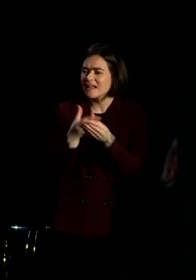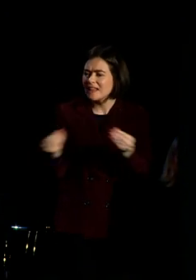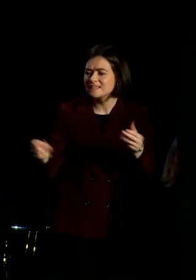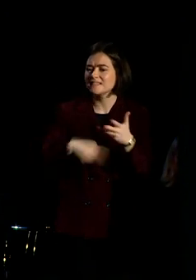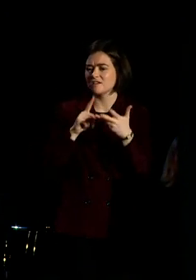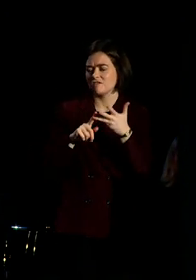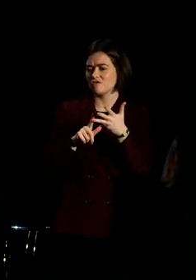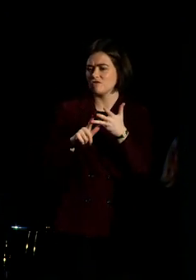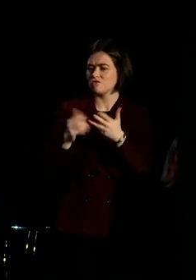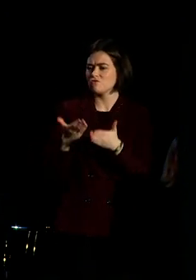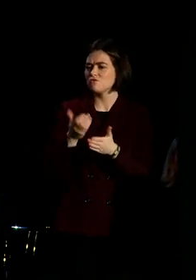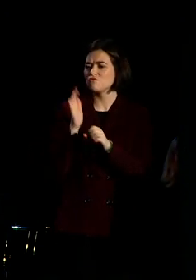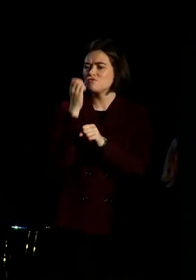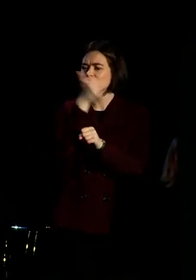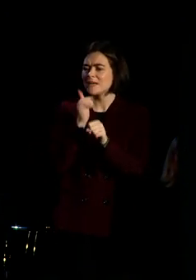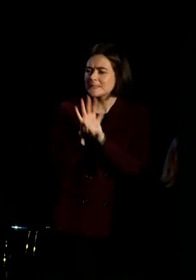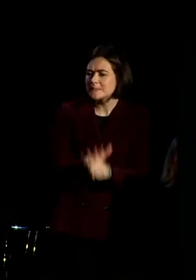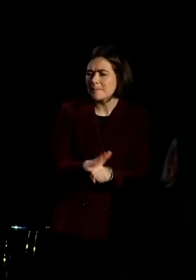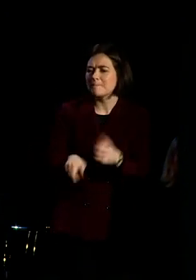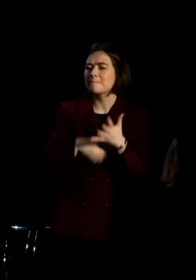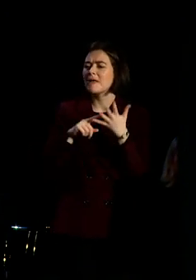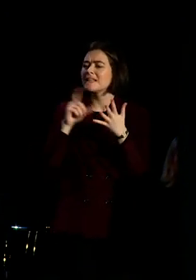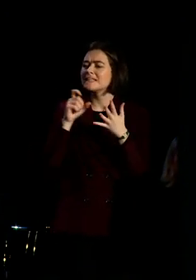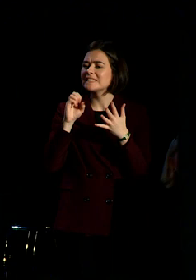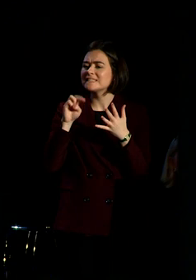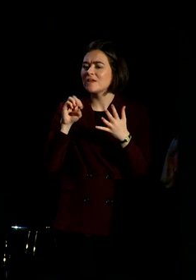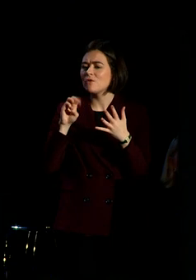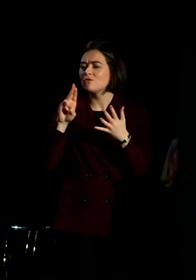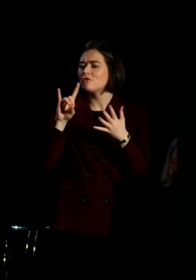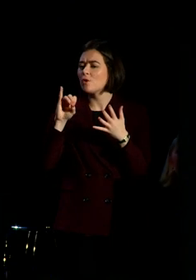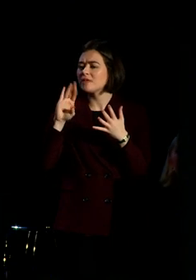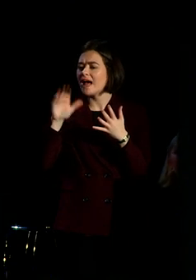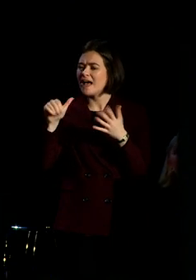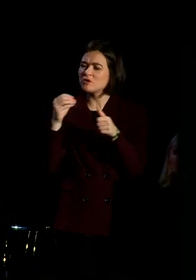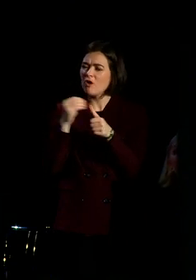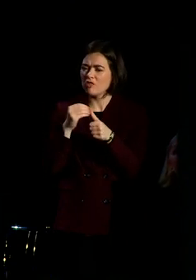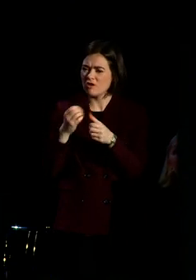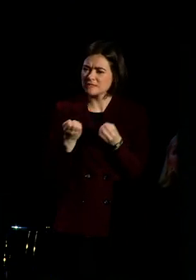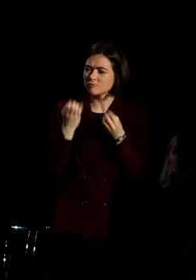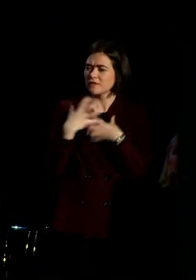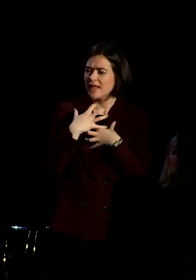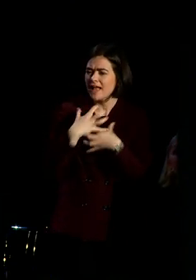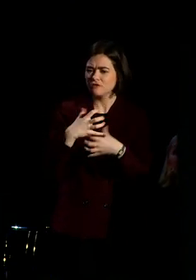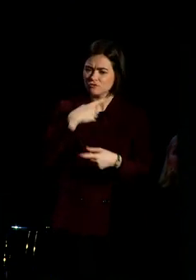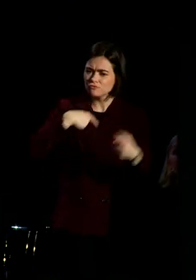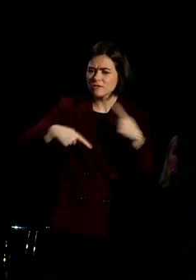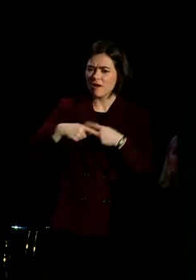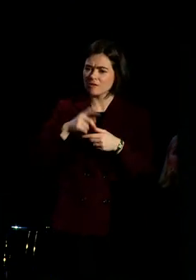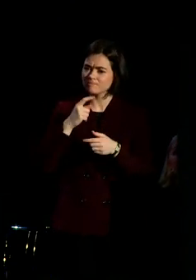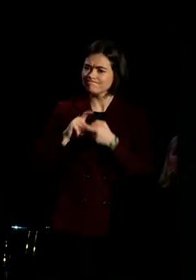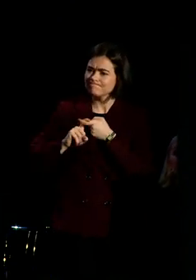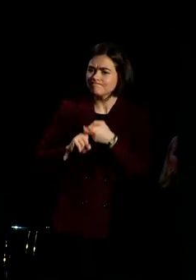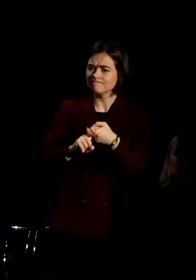racism, xenophobia, and other expressions of hatred, we commit to fight against these